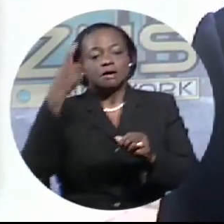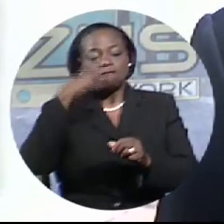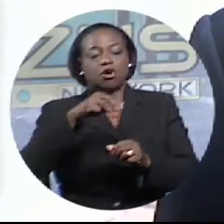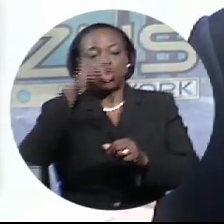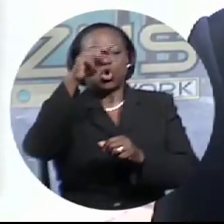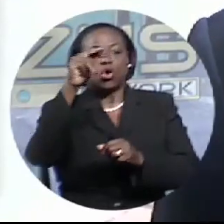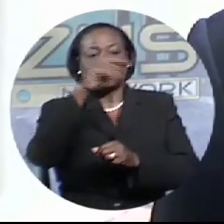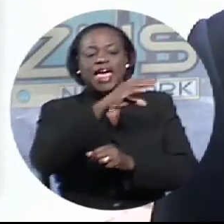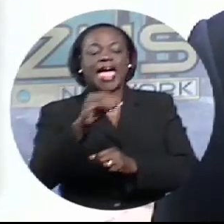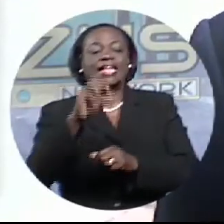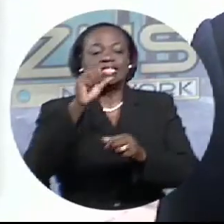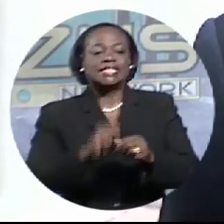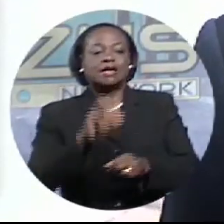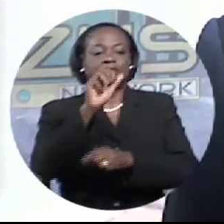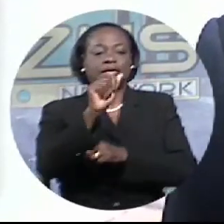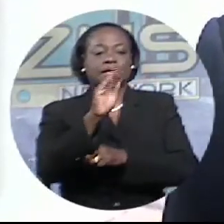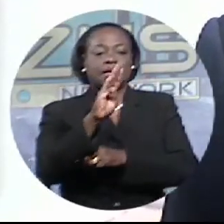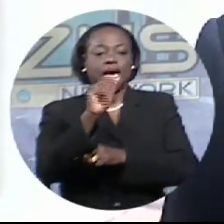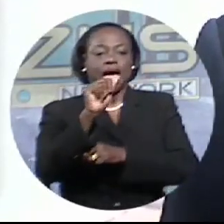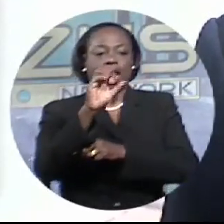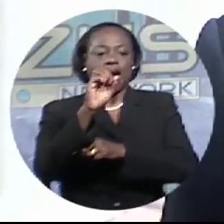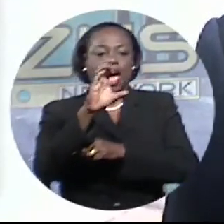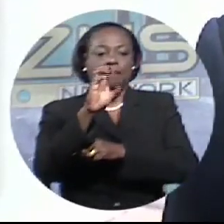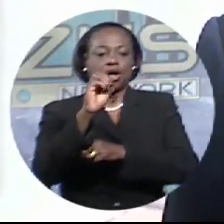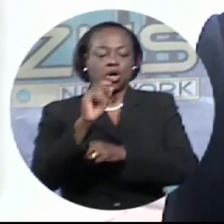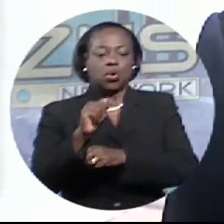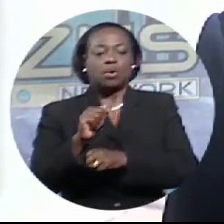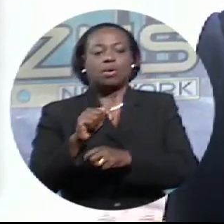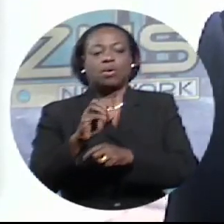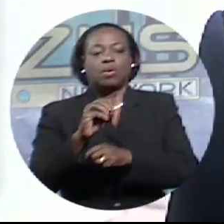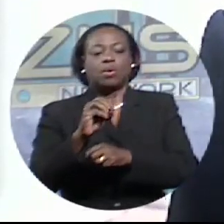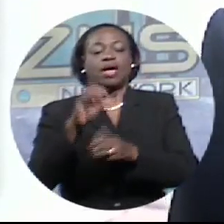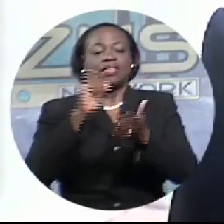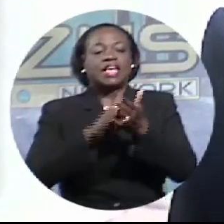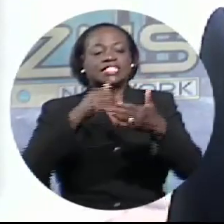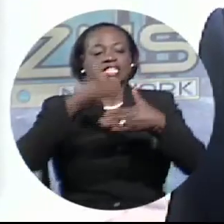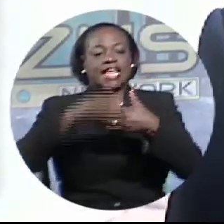addressing the concerns in Abaco. But that is the next island that